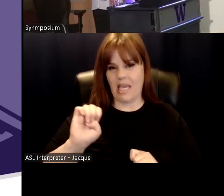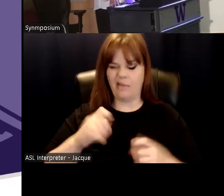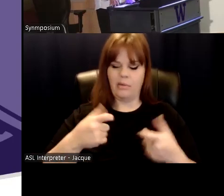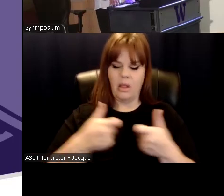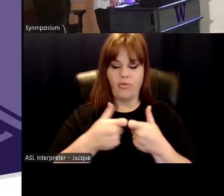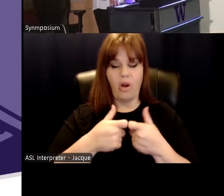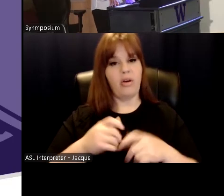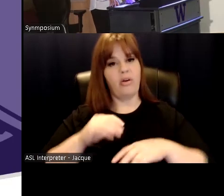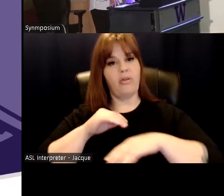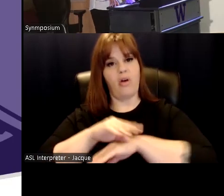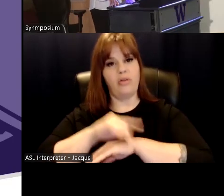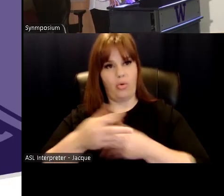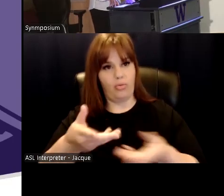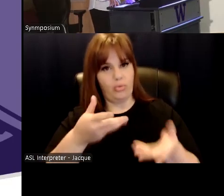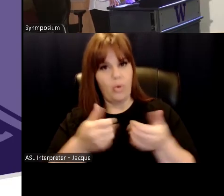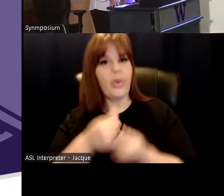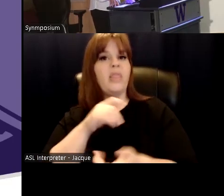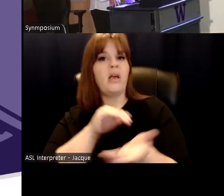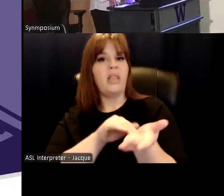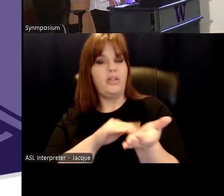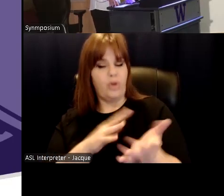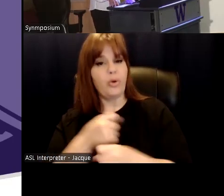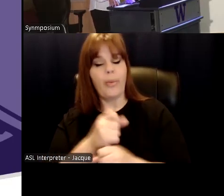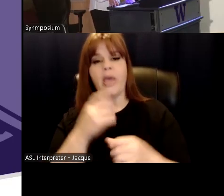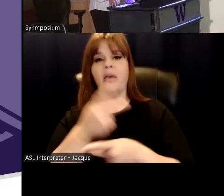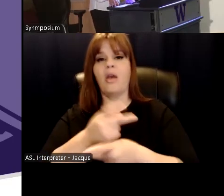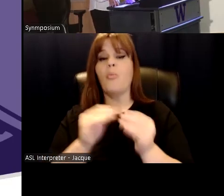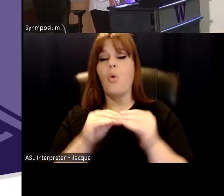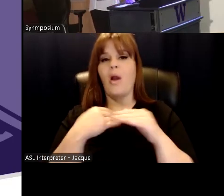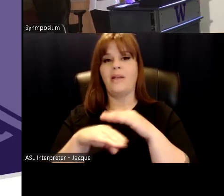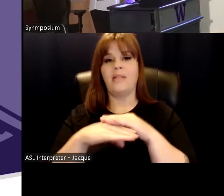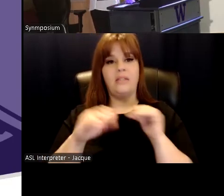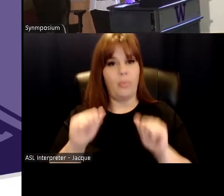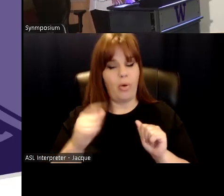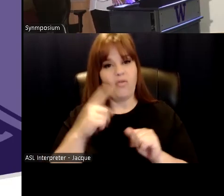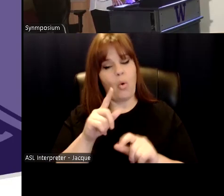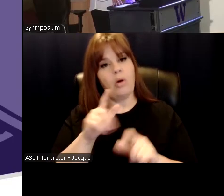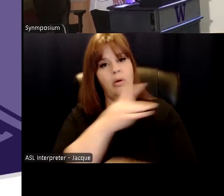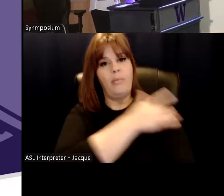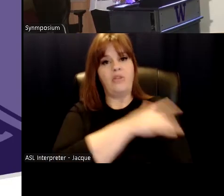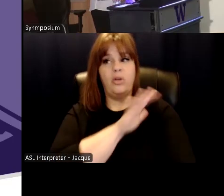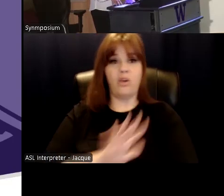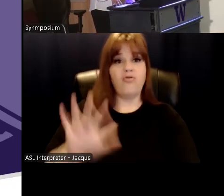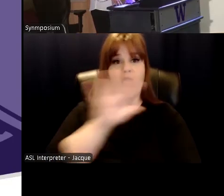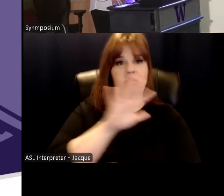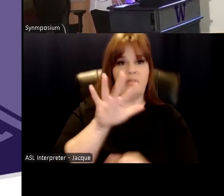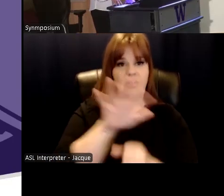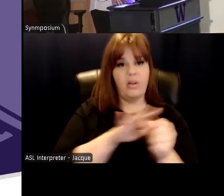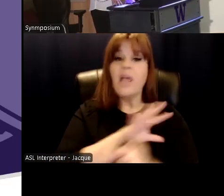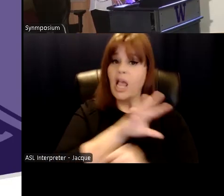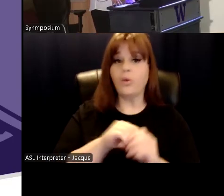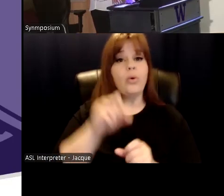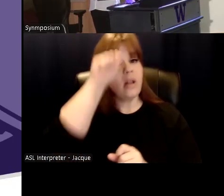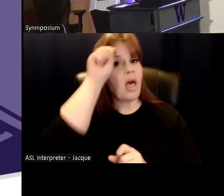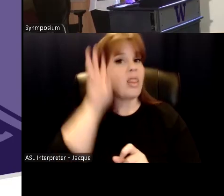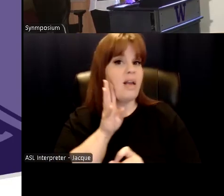with clinicians to make care more accessible for patients across the region, including Alaska